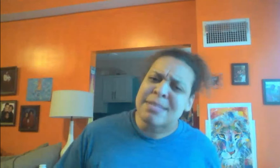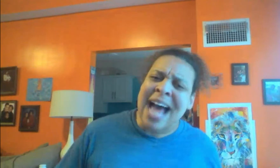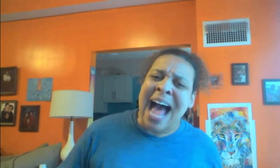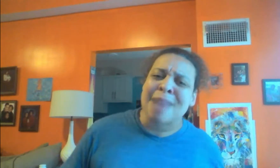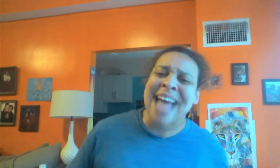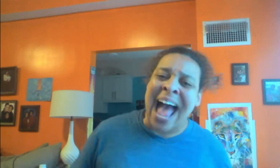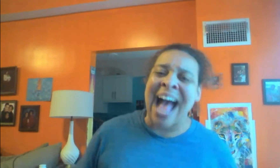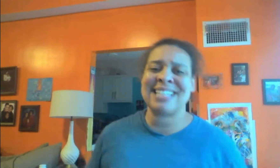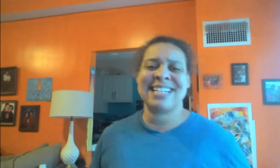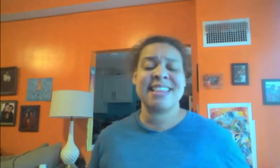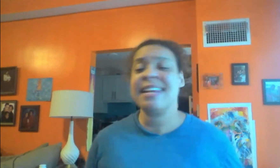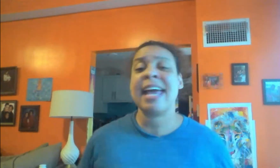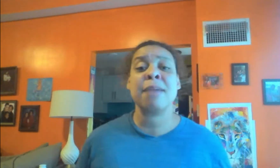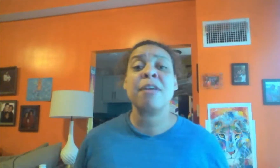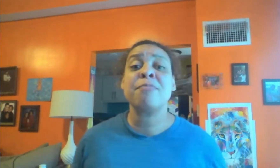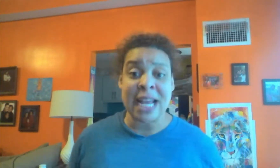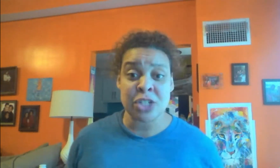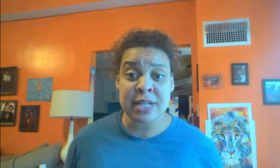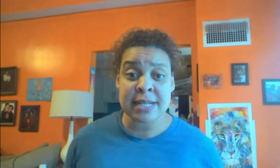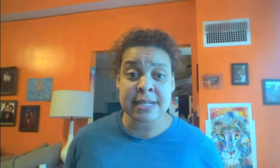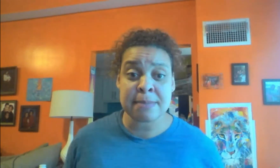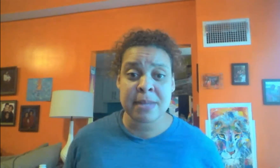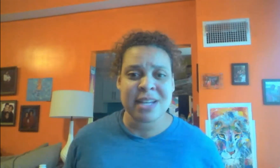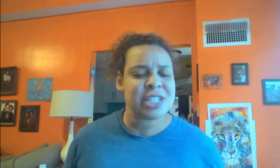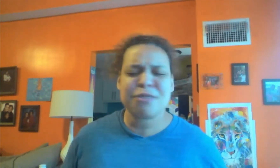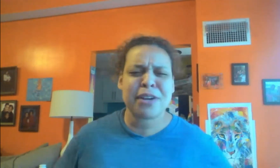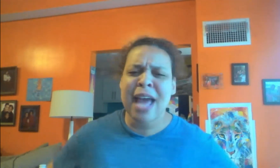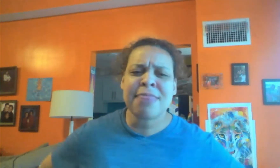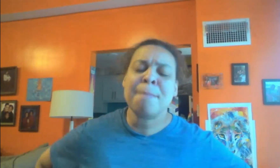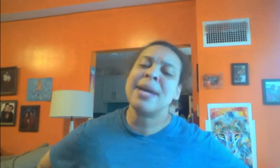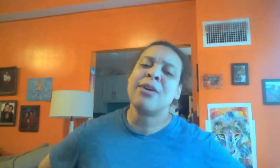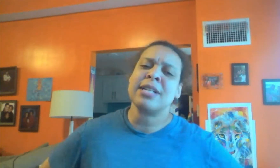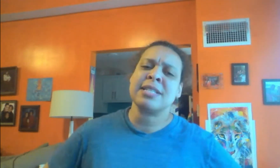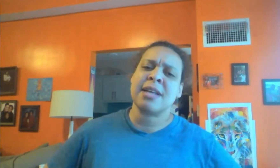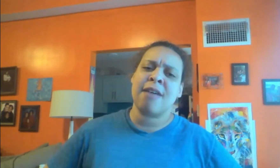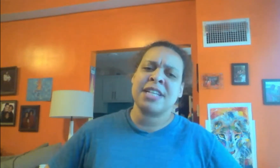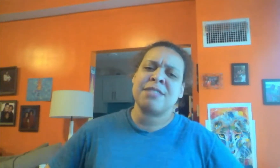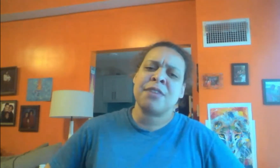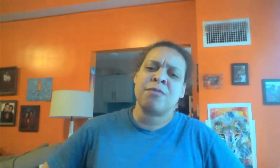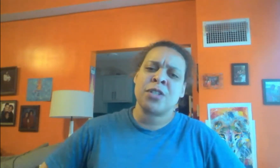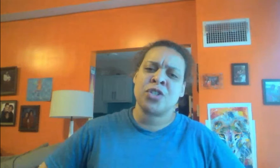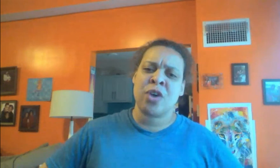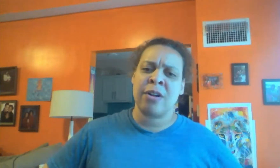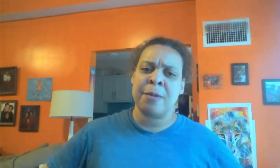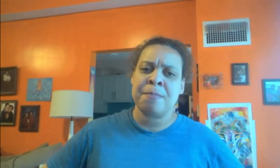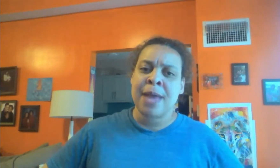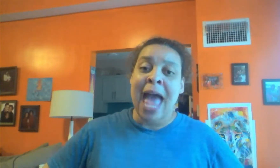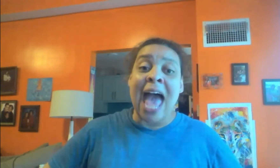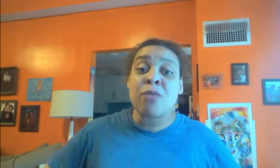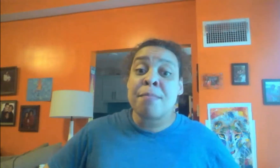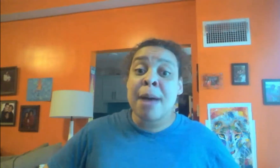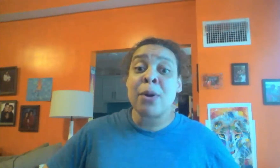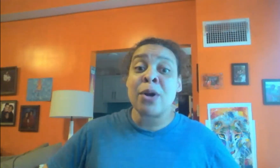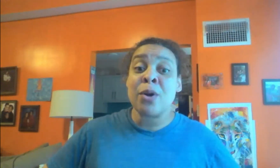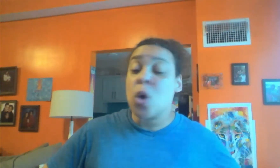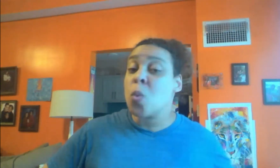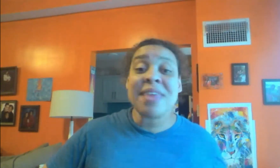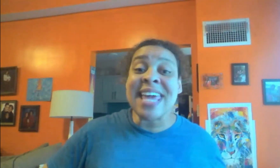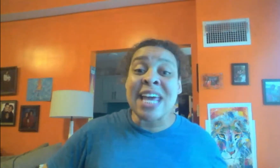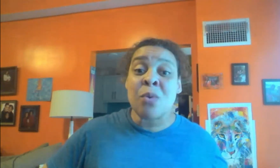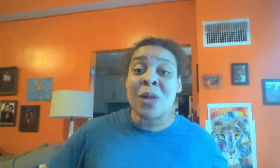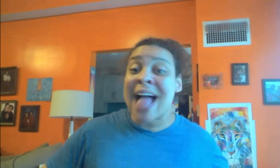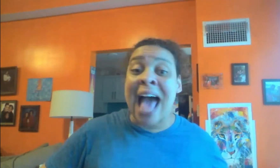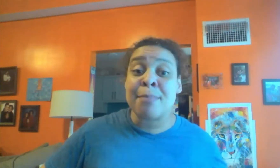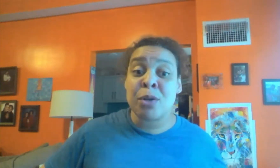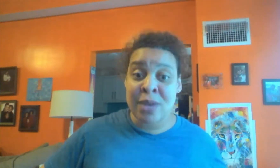We are sometimes asked in the name of patriotism to forget the merits of this fearful struggle and remember